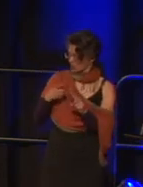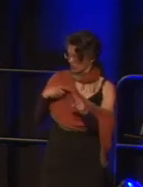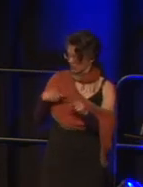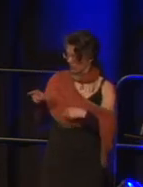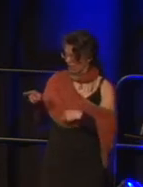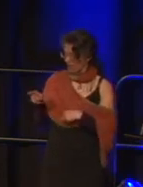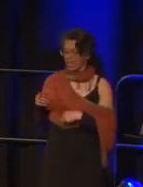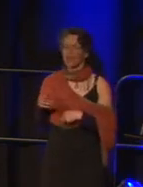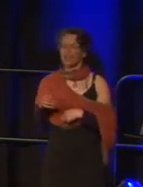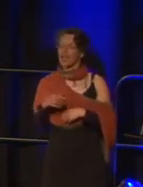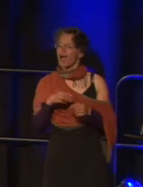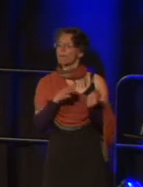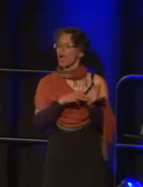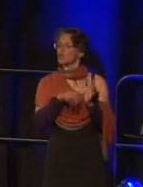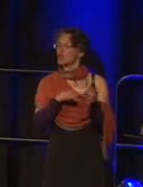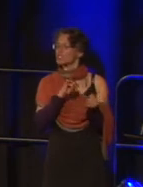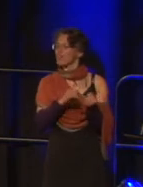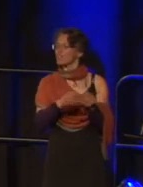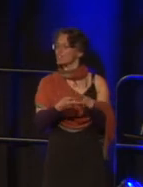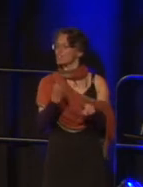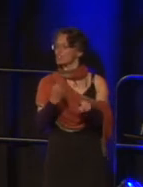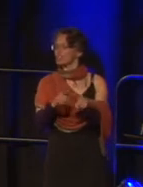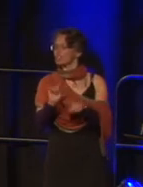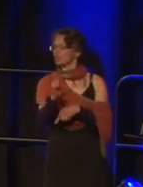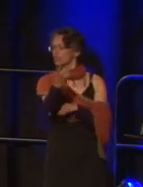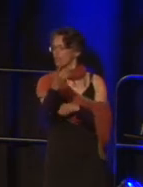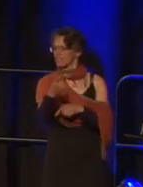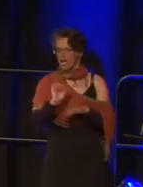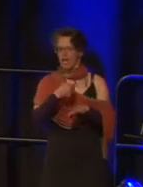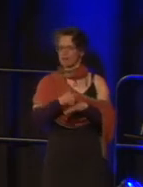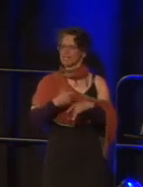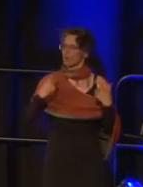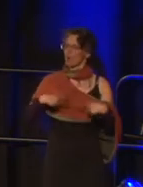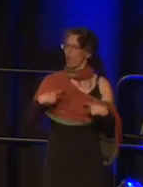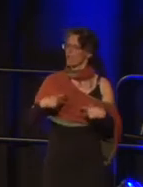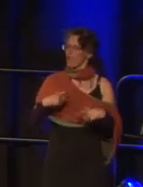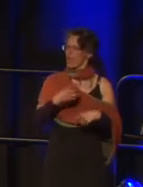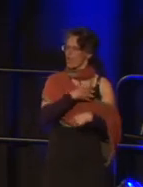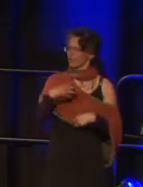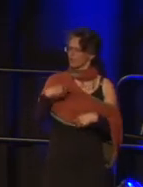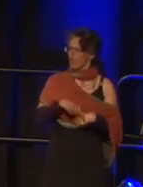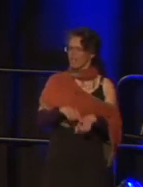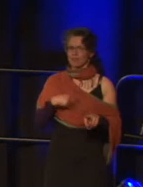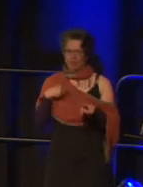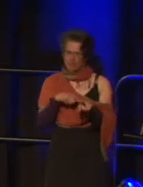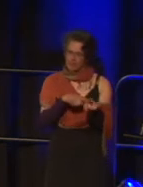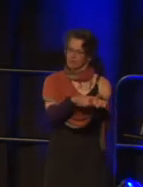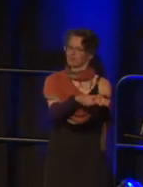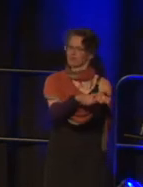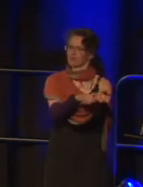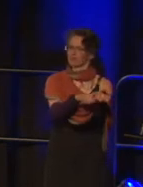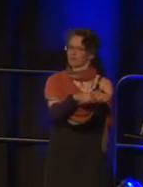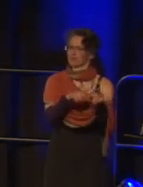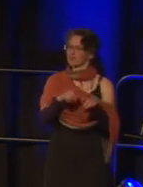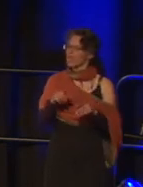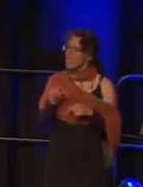right. Michael Joseph Savage did form the welfare state for this country, and I certainly stand in those footsteps. And we do